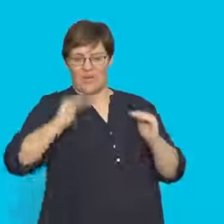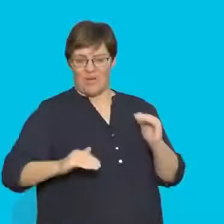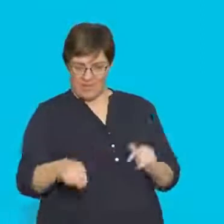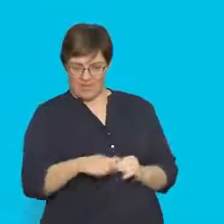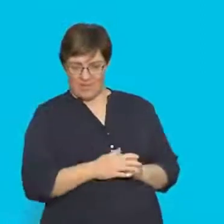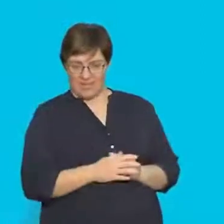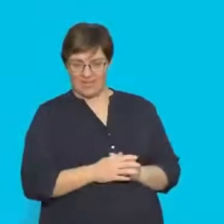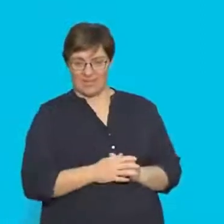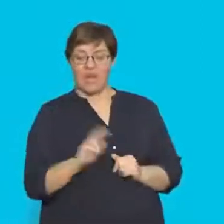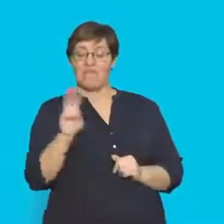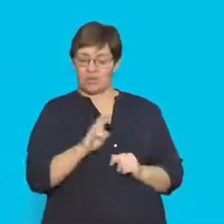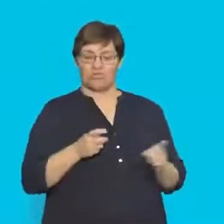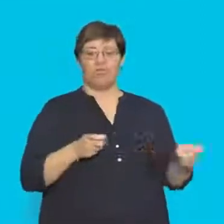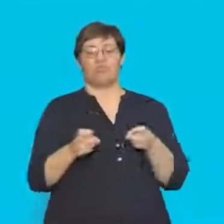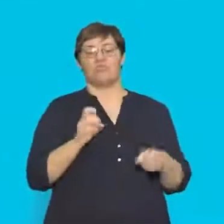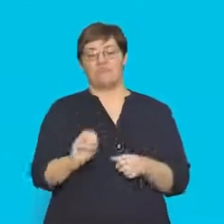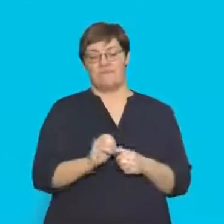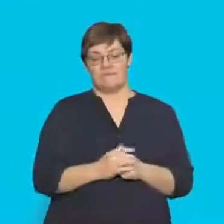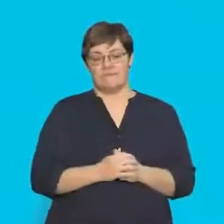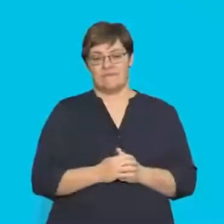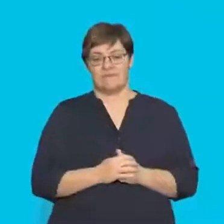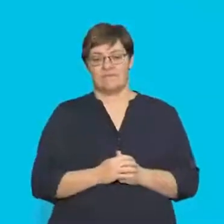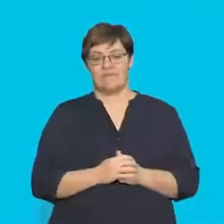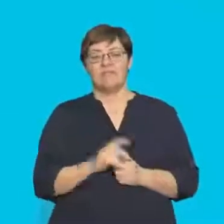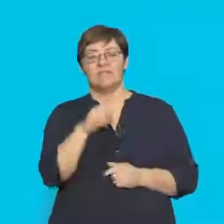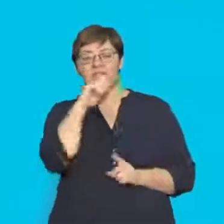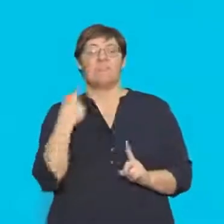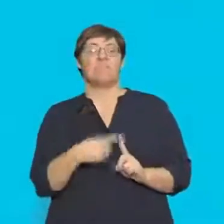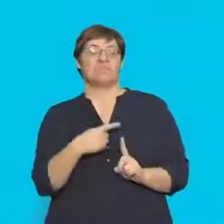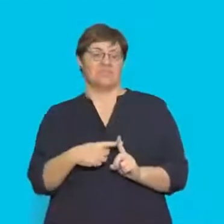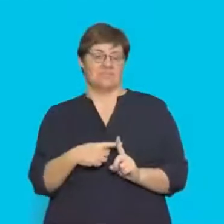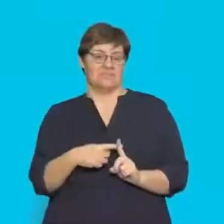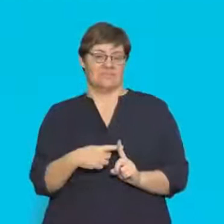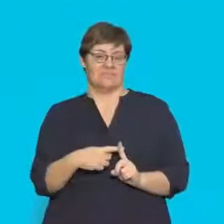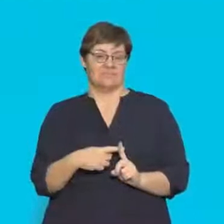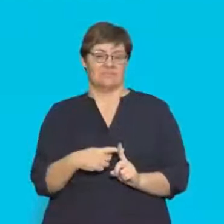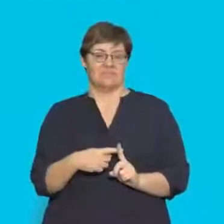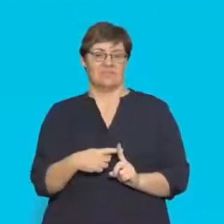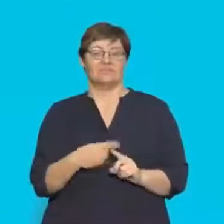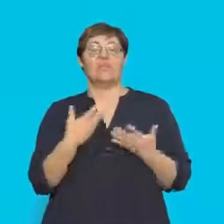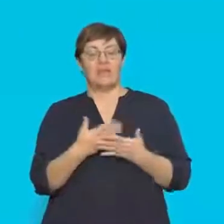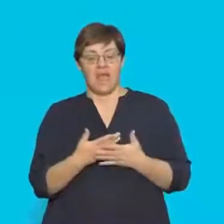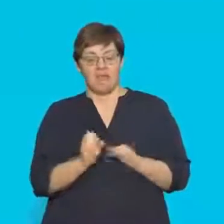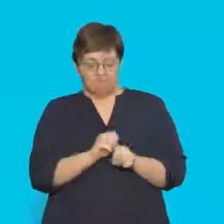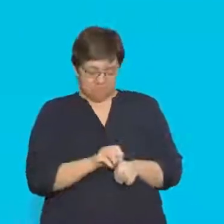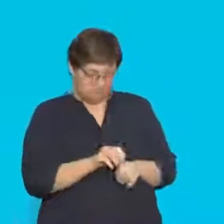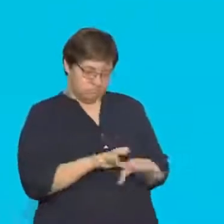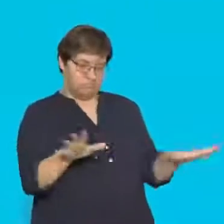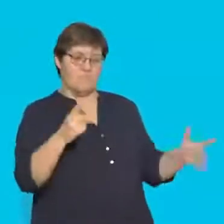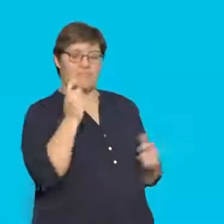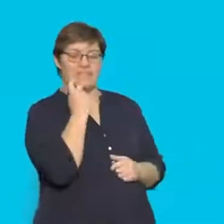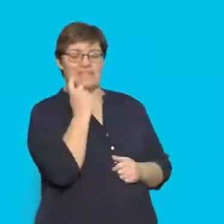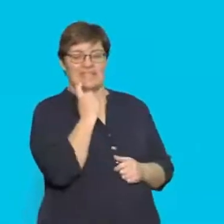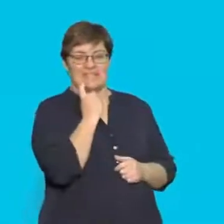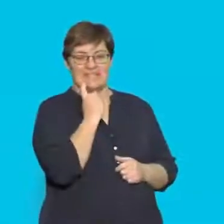the current and the voltage are controlled. And so these are the advantages. The fact that we can distribute very